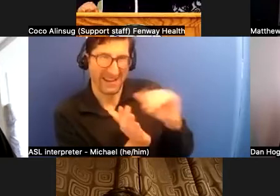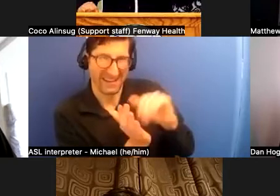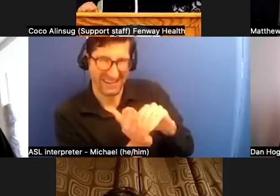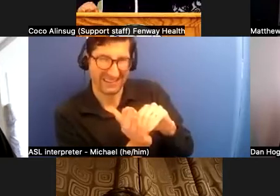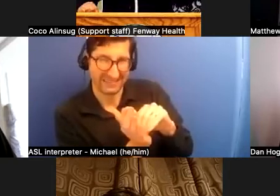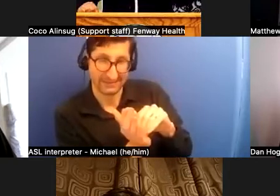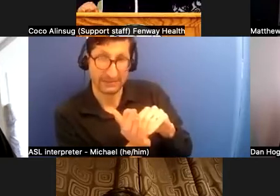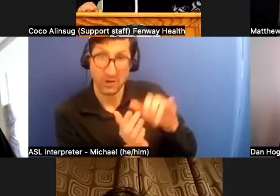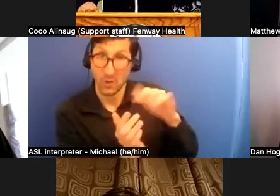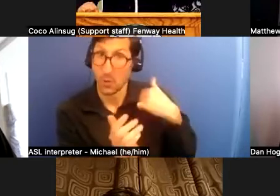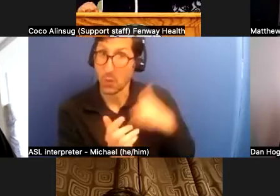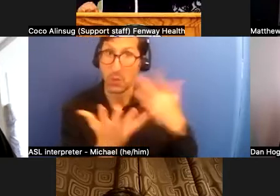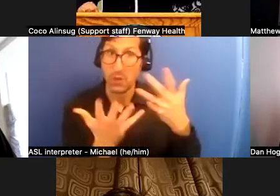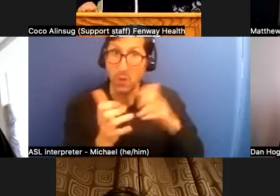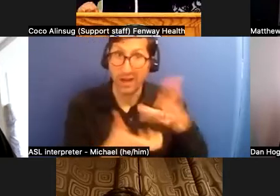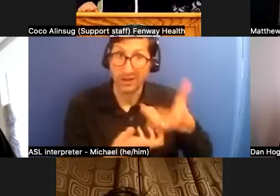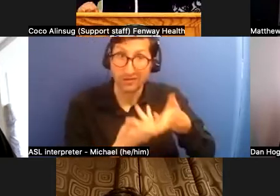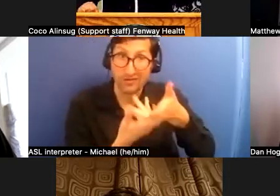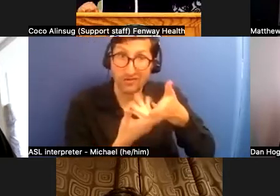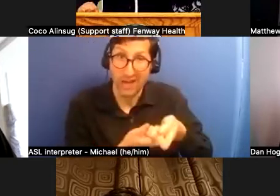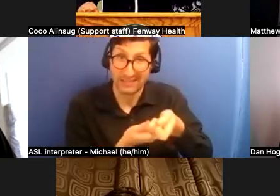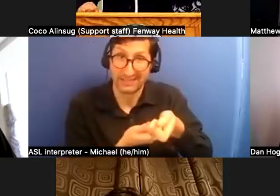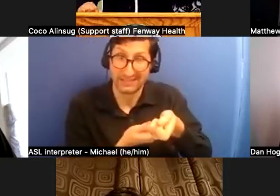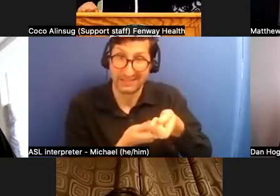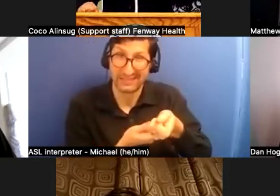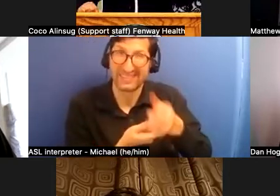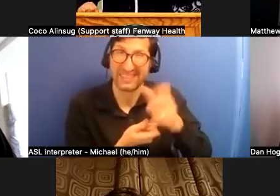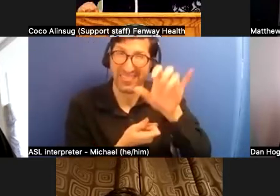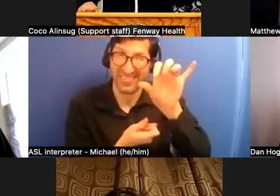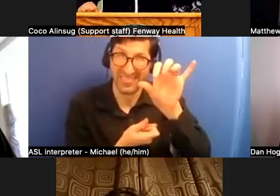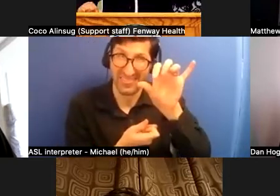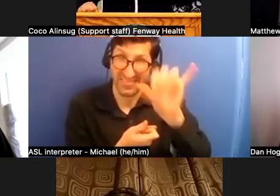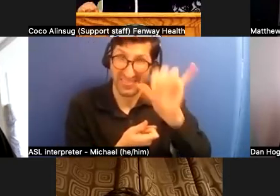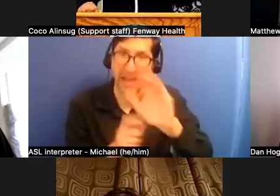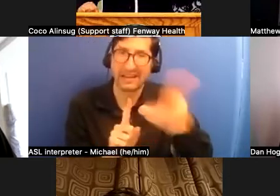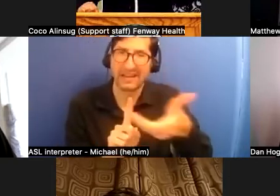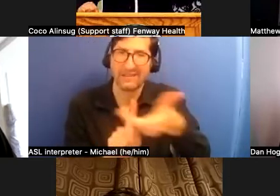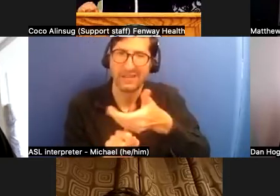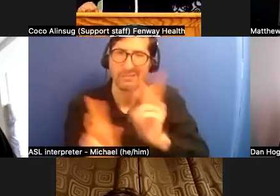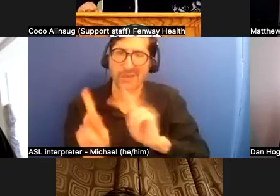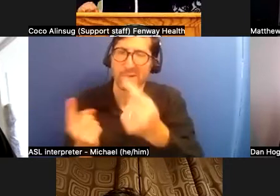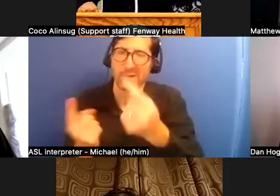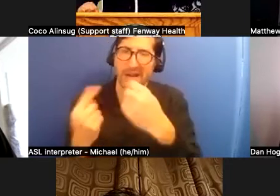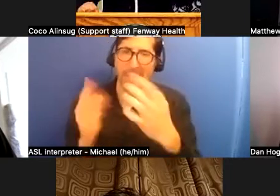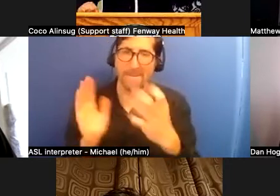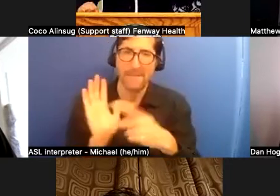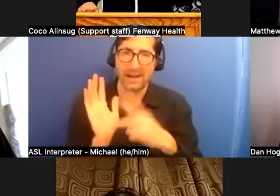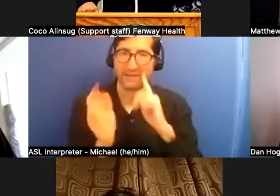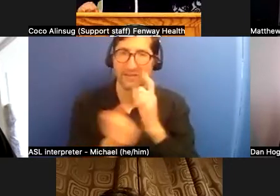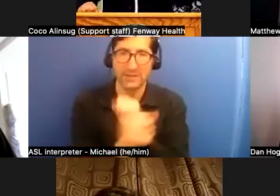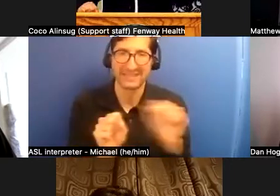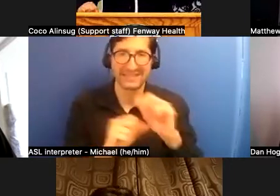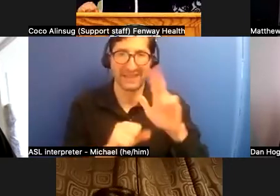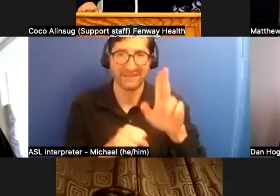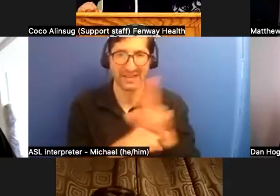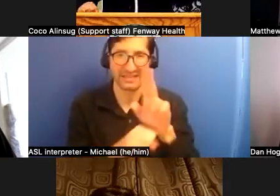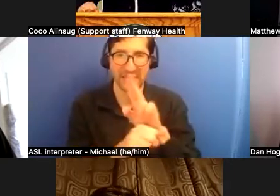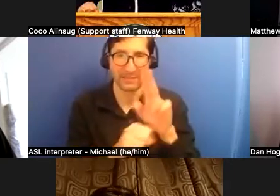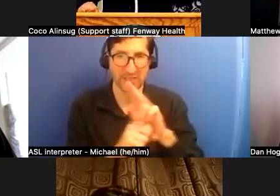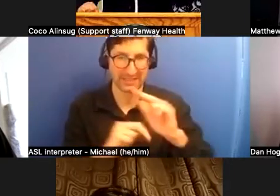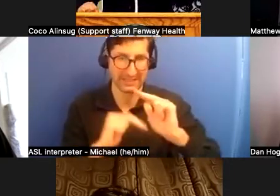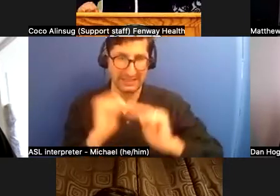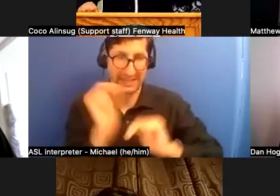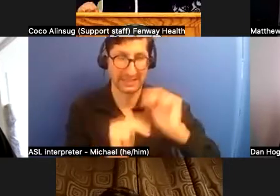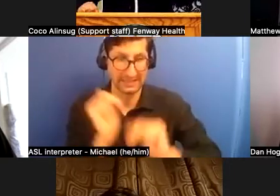you want trust, and trust is what brings people back to safe consumption sites or like even, you know, exchange programs. Like